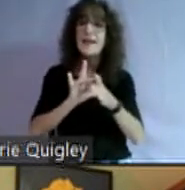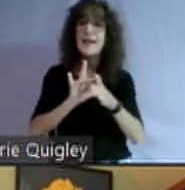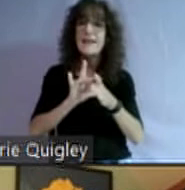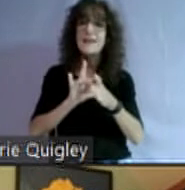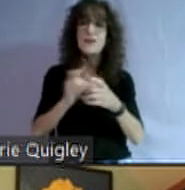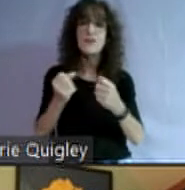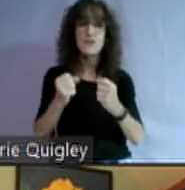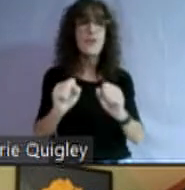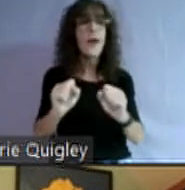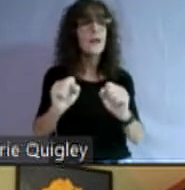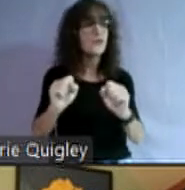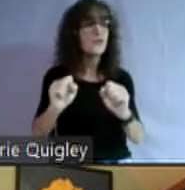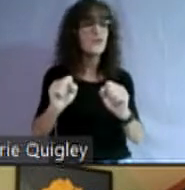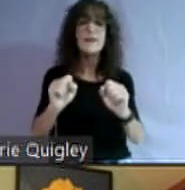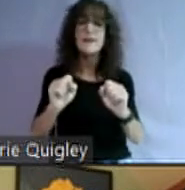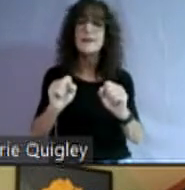have